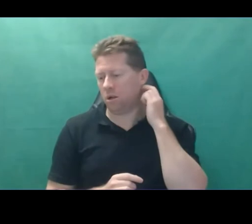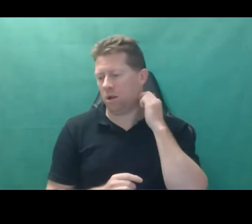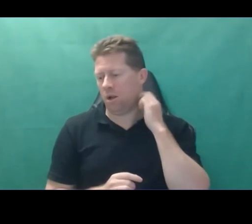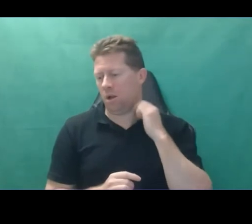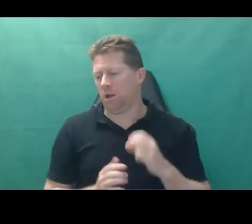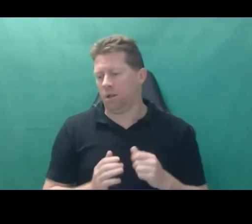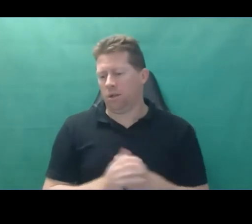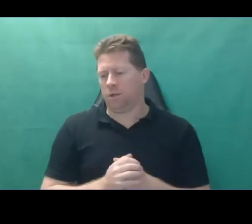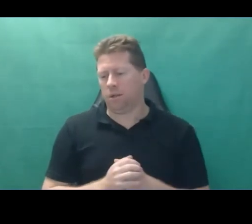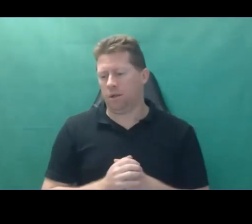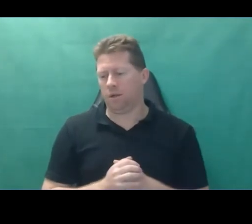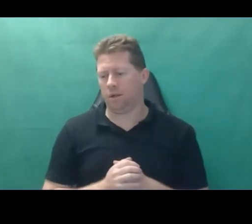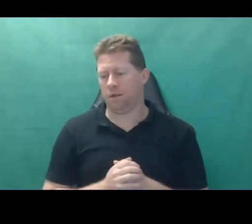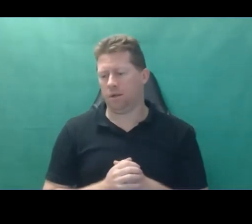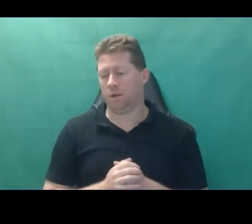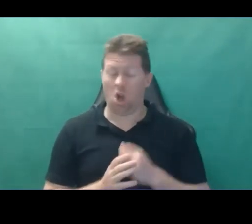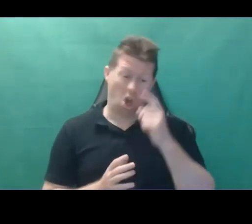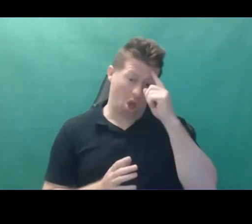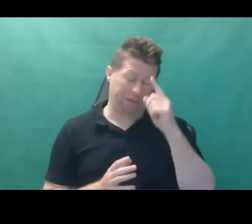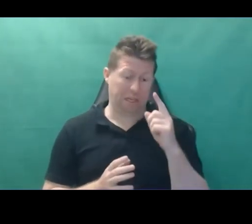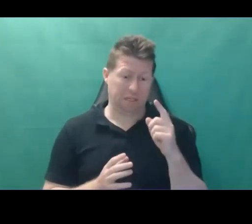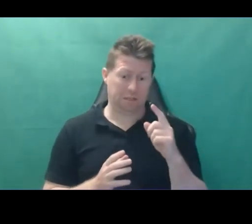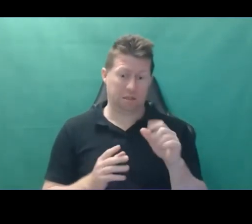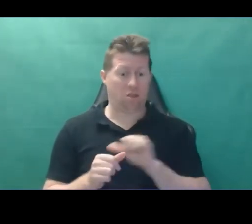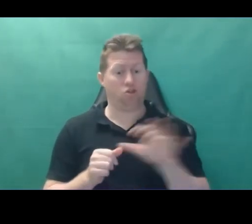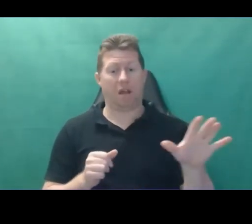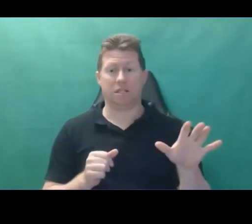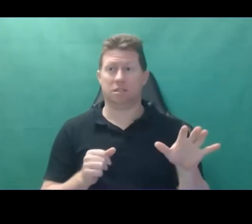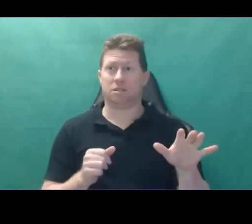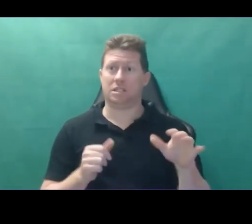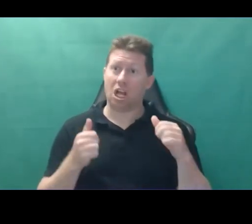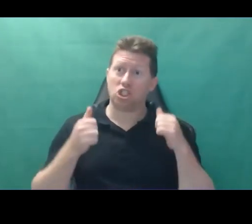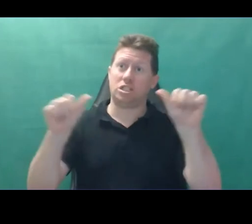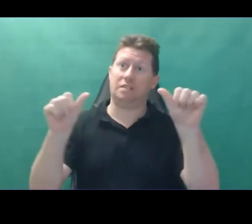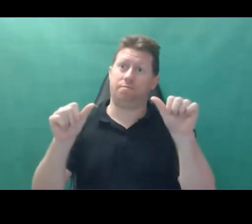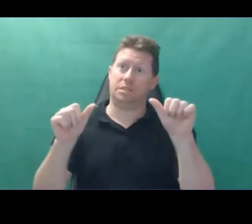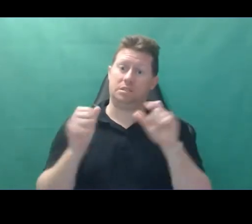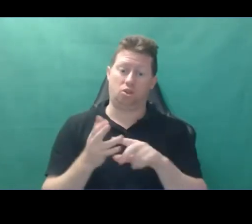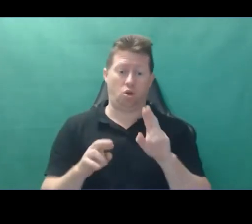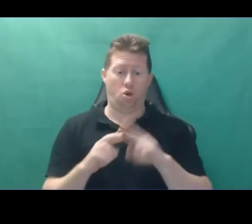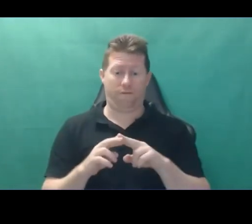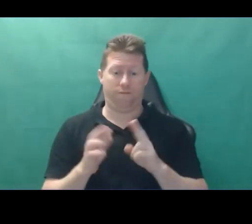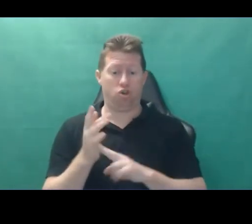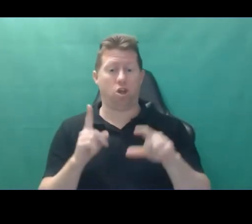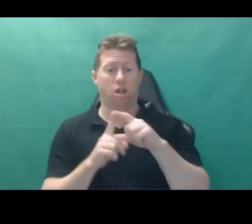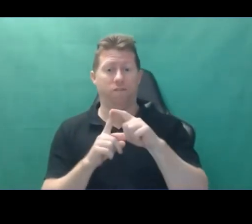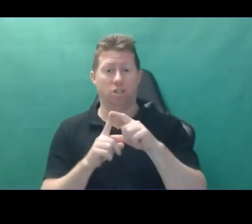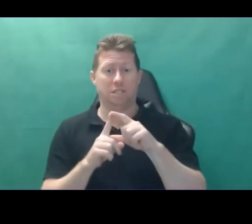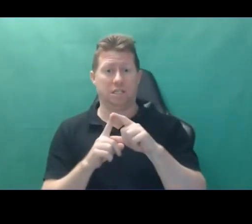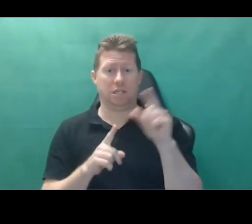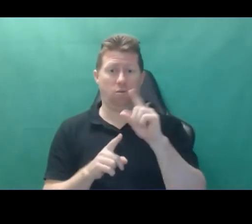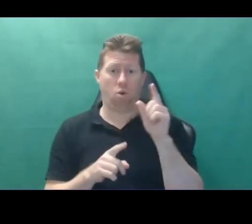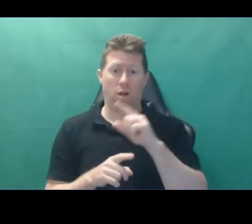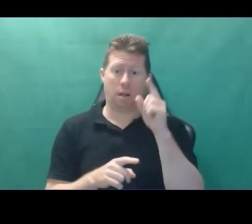the greatest achievement of the neurodiversity movement was seeing people with labeled medically